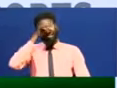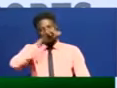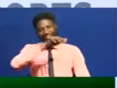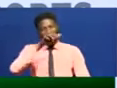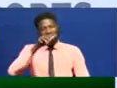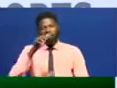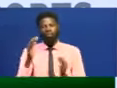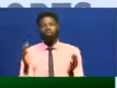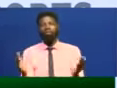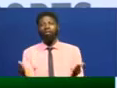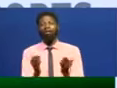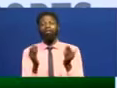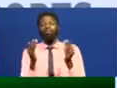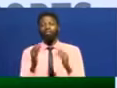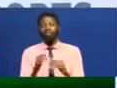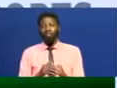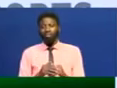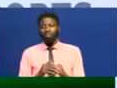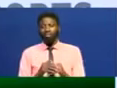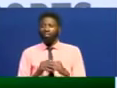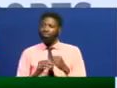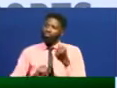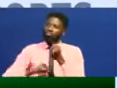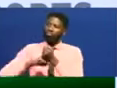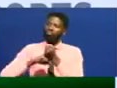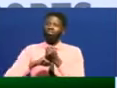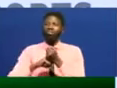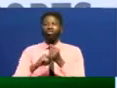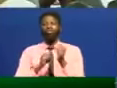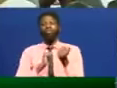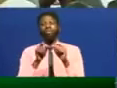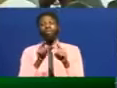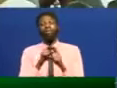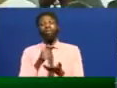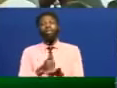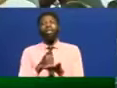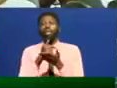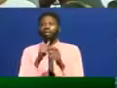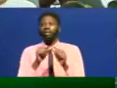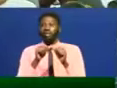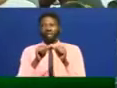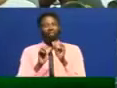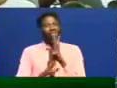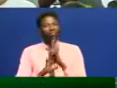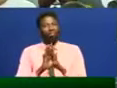championed sports as an enabler of sustainable development with myriad opportunities it